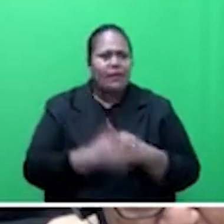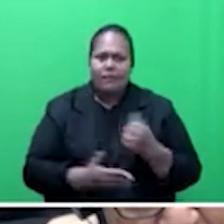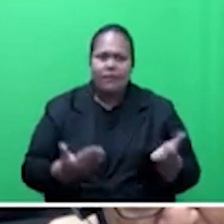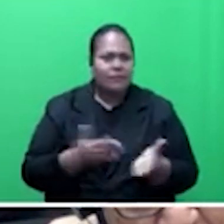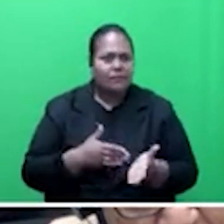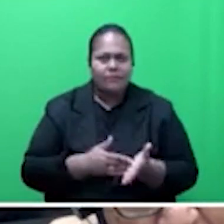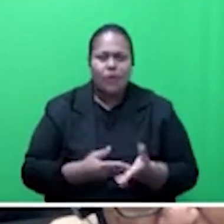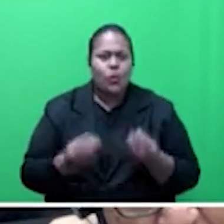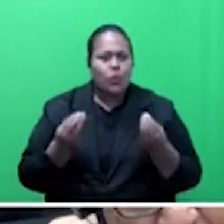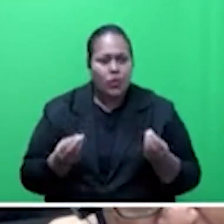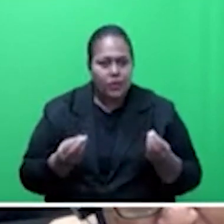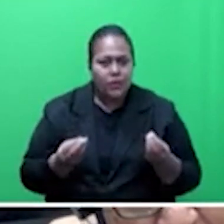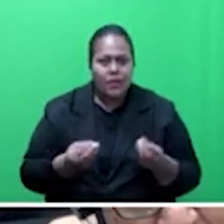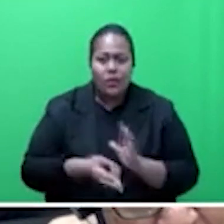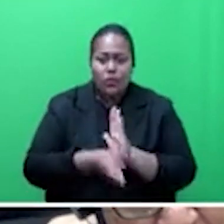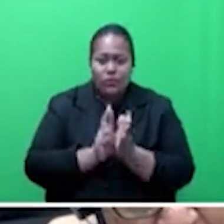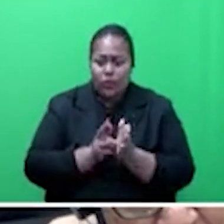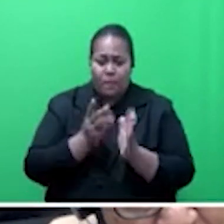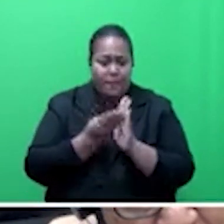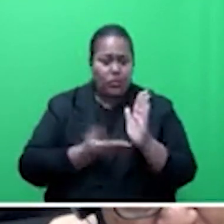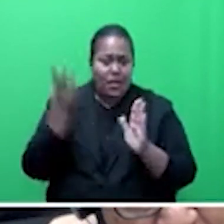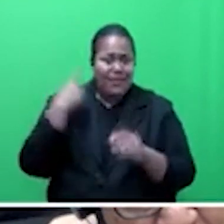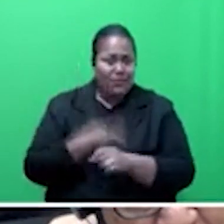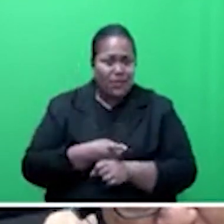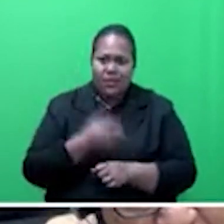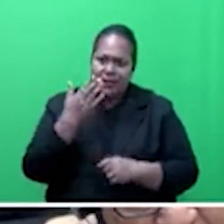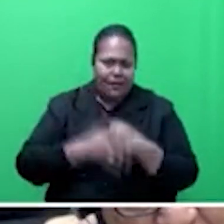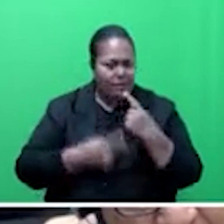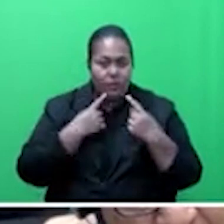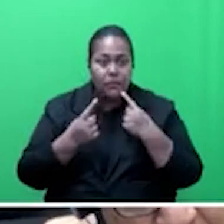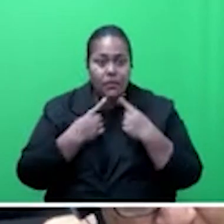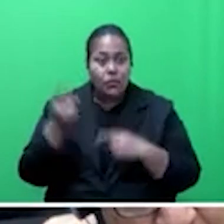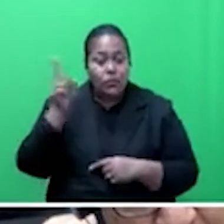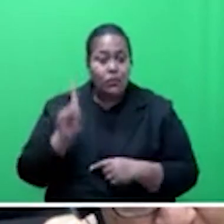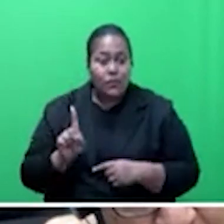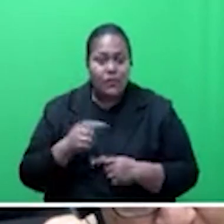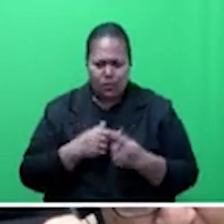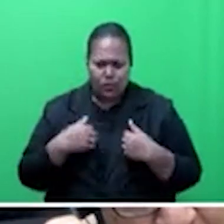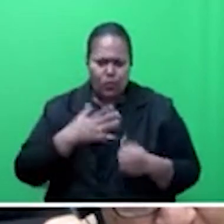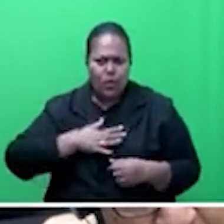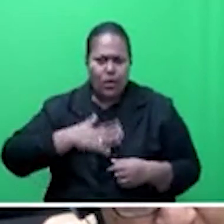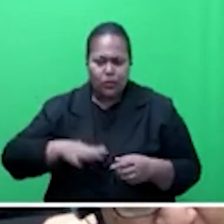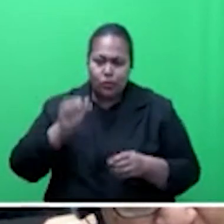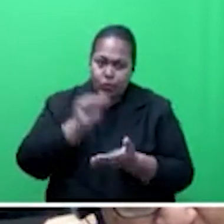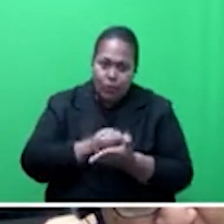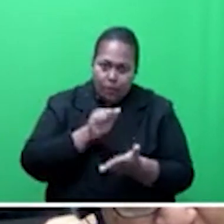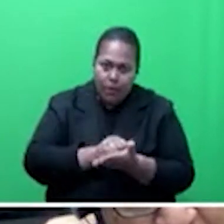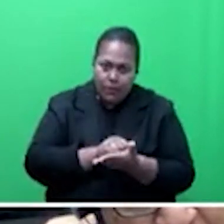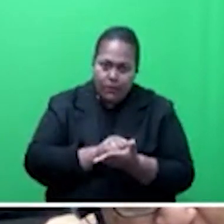the revised budget last week. And here we are today trying to capitalize in such a pathetic